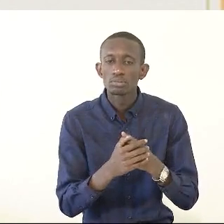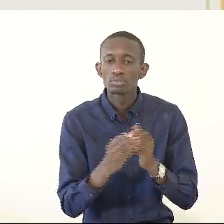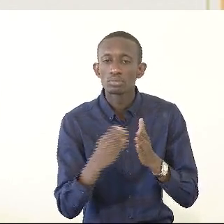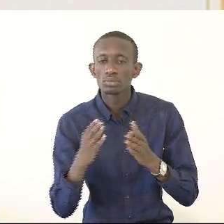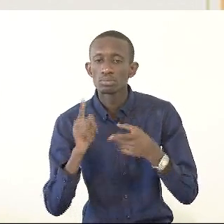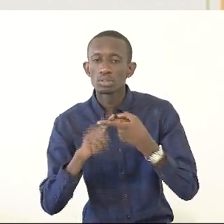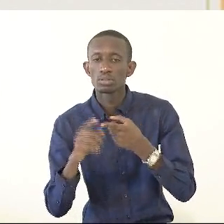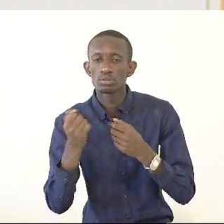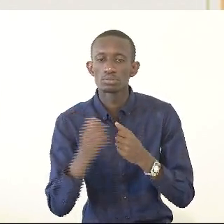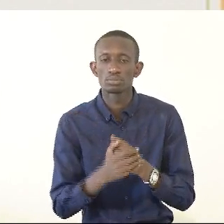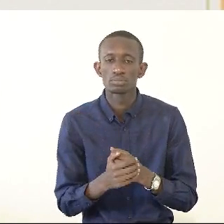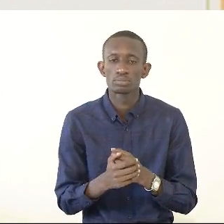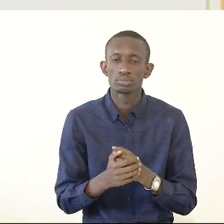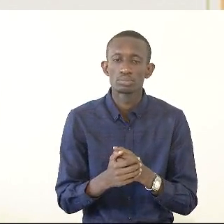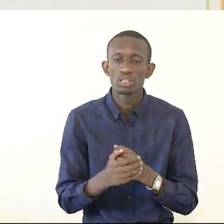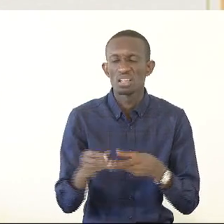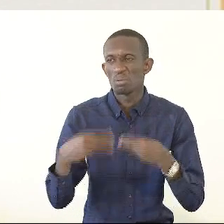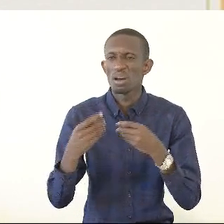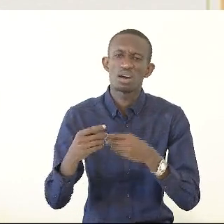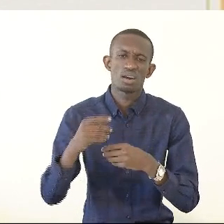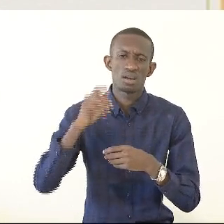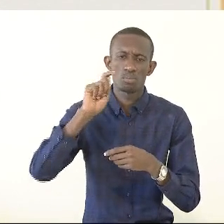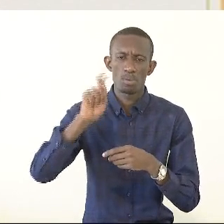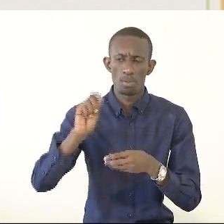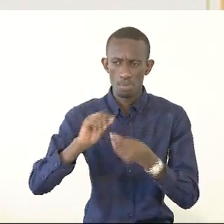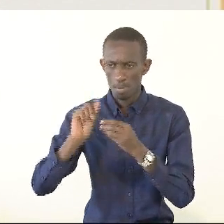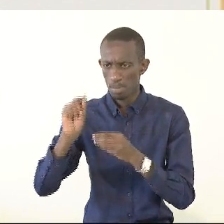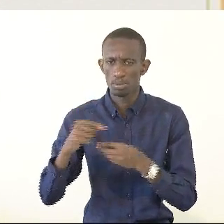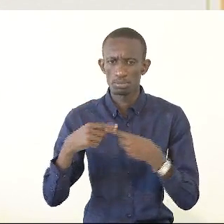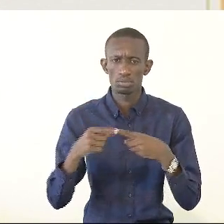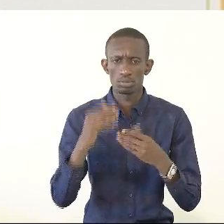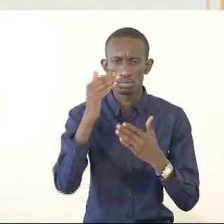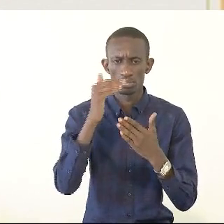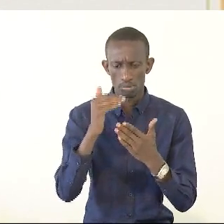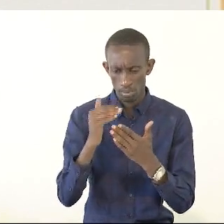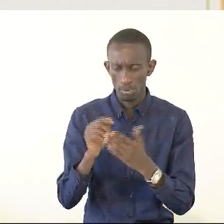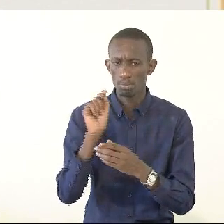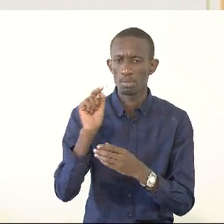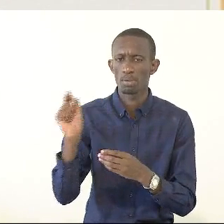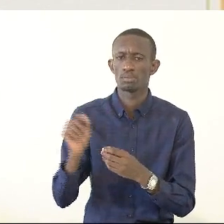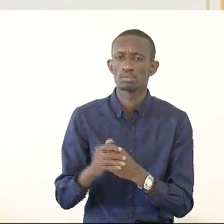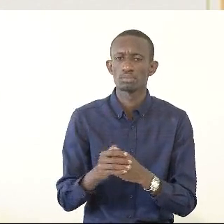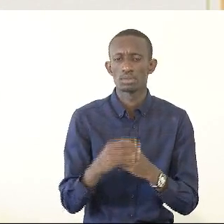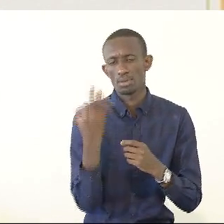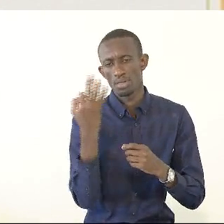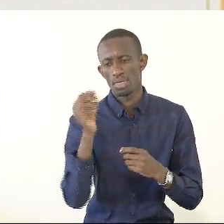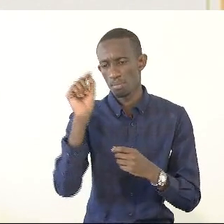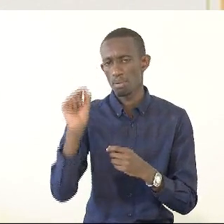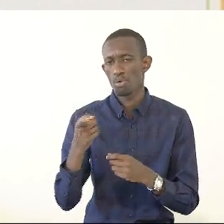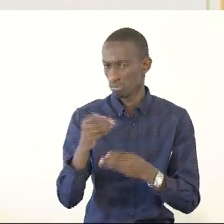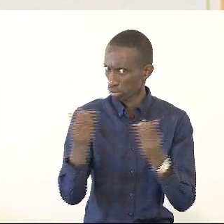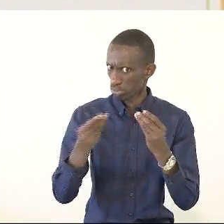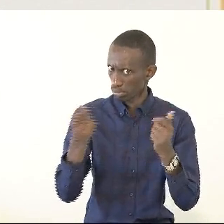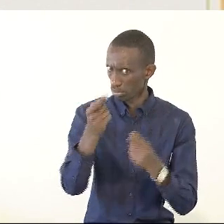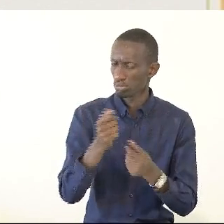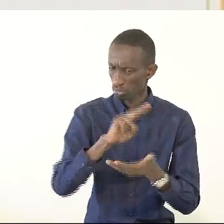equation. There are some equations that I have given you, as you can see them here. We have all these equations, 3 equations, and you will solve them by